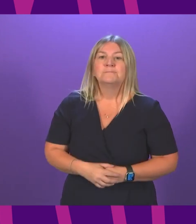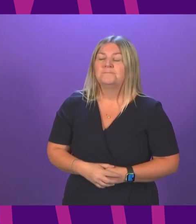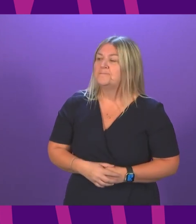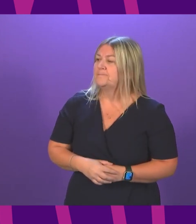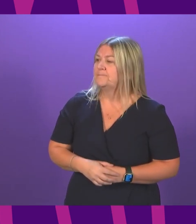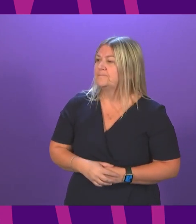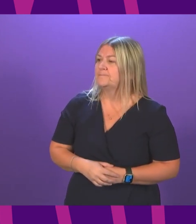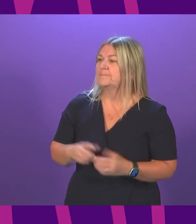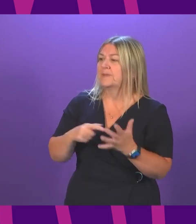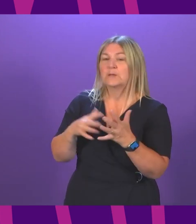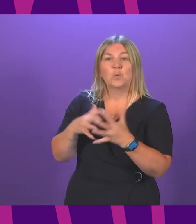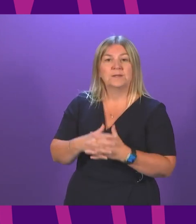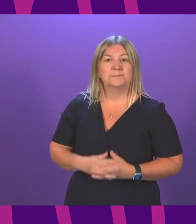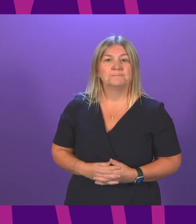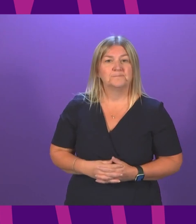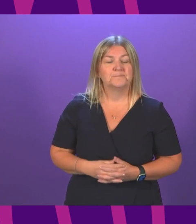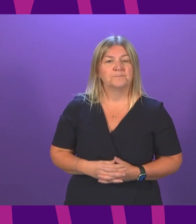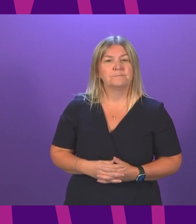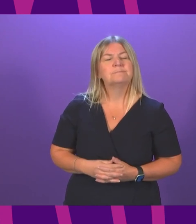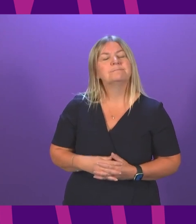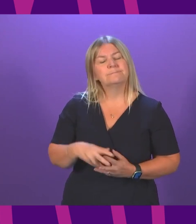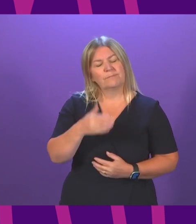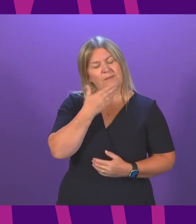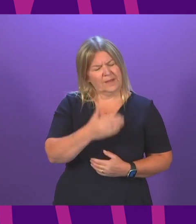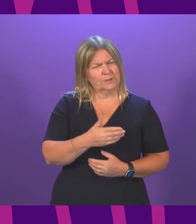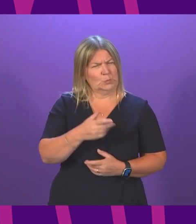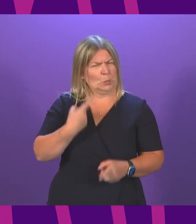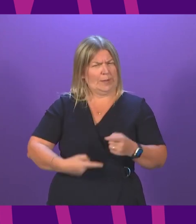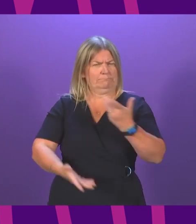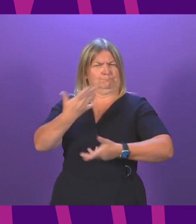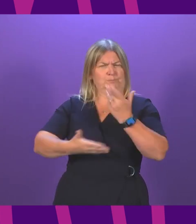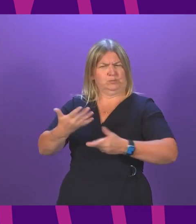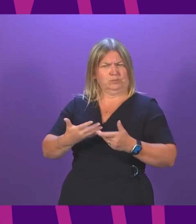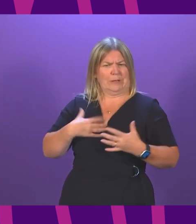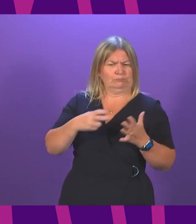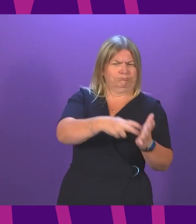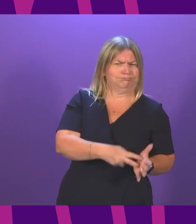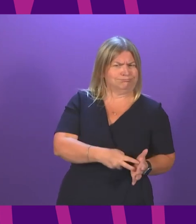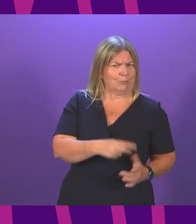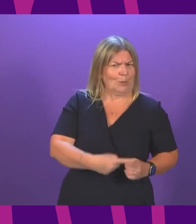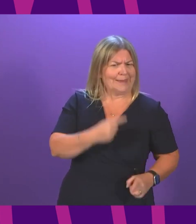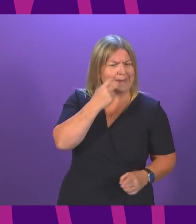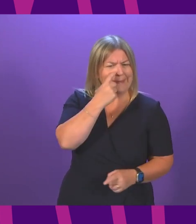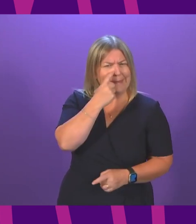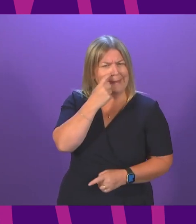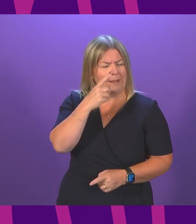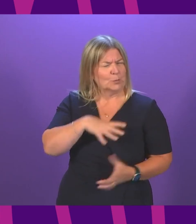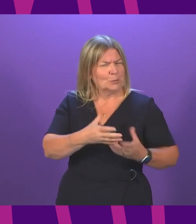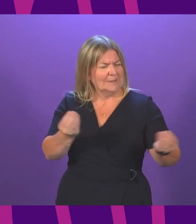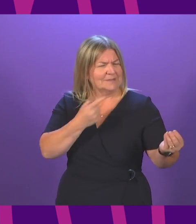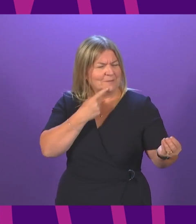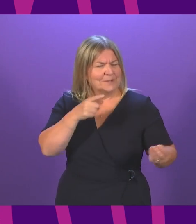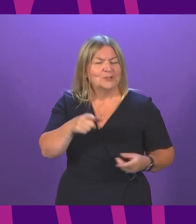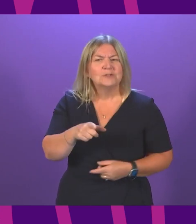Thank you, President Officer. The First Minister whizzed through that very quickly. I had to take note very quickly so make sure we don't miss it.